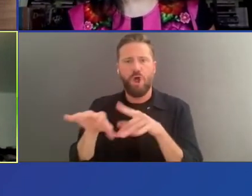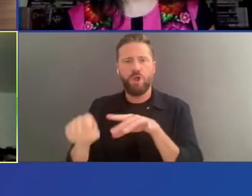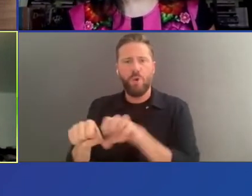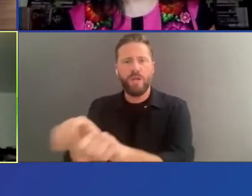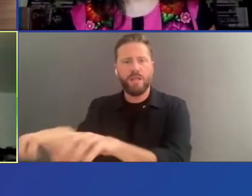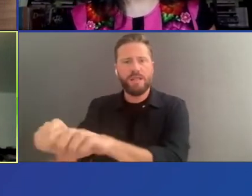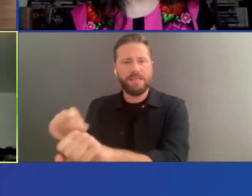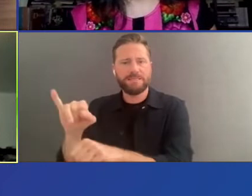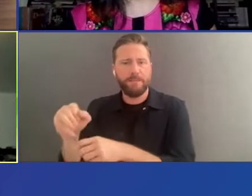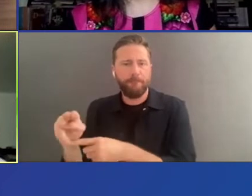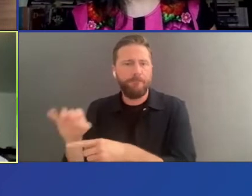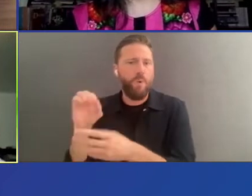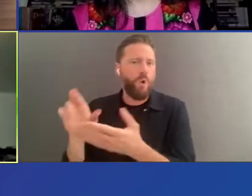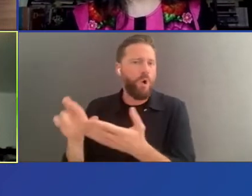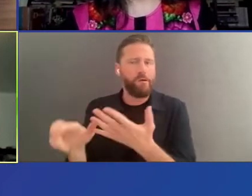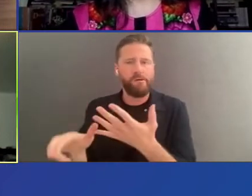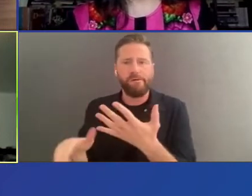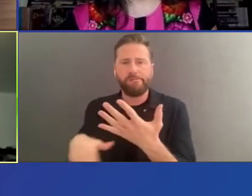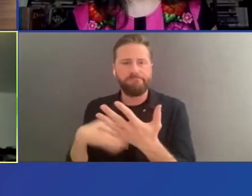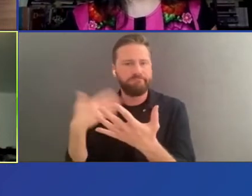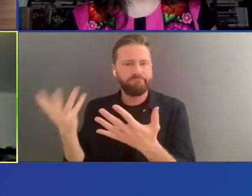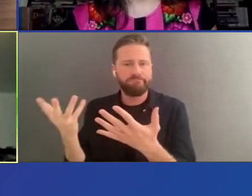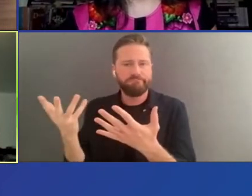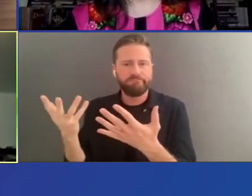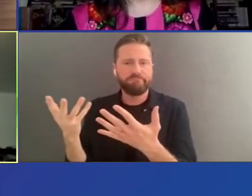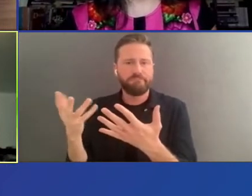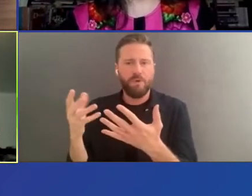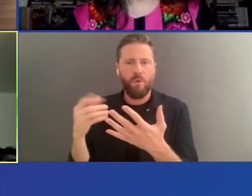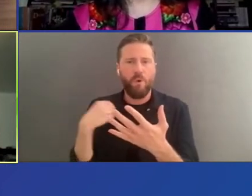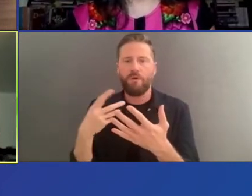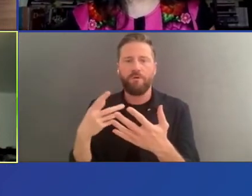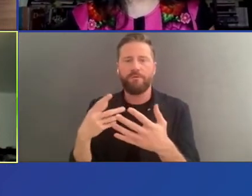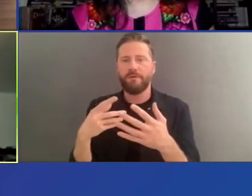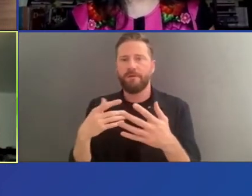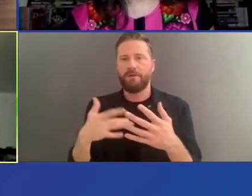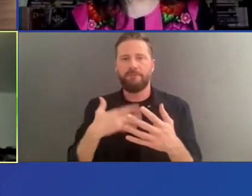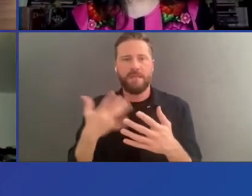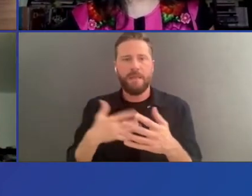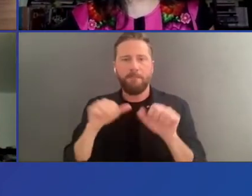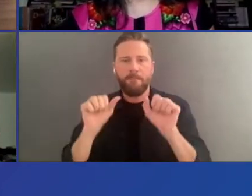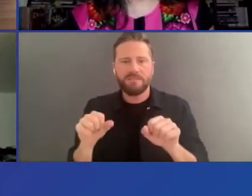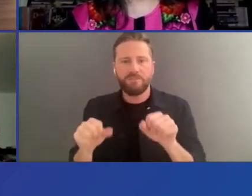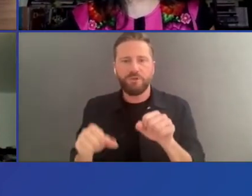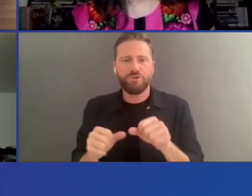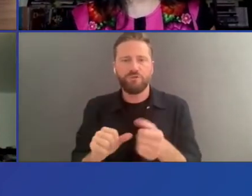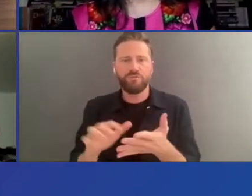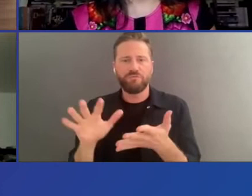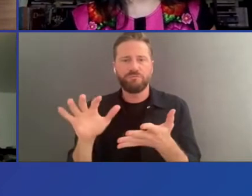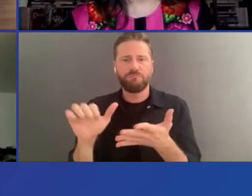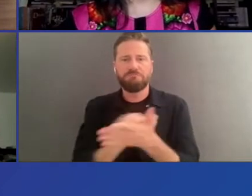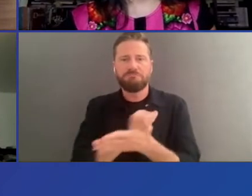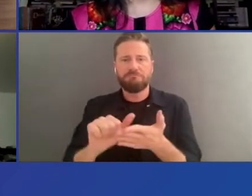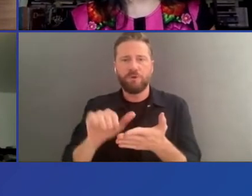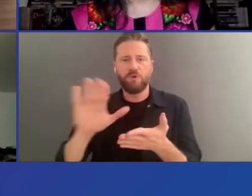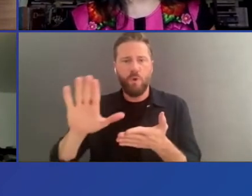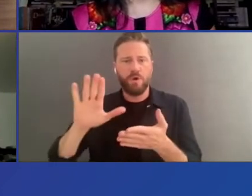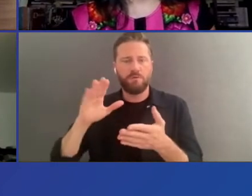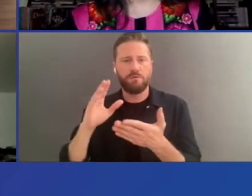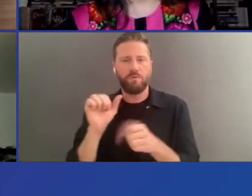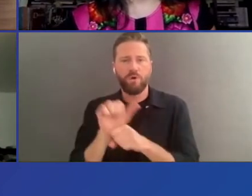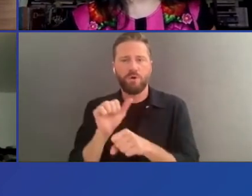colonialism or the threat of erasure? I would like to respond to